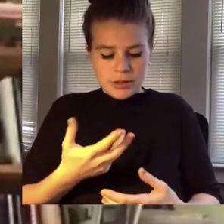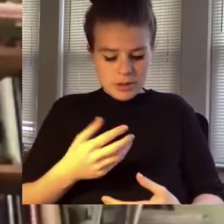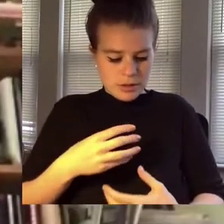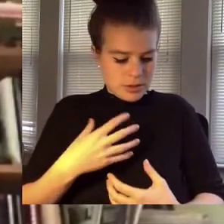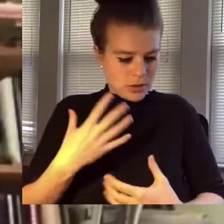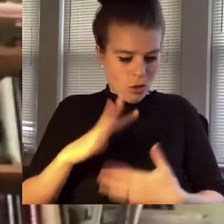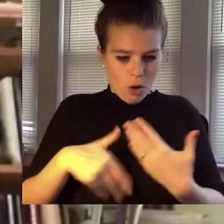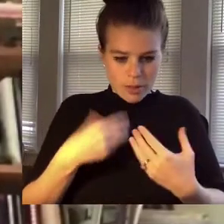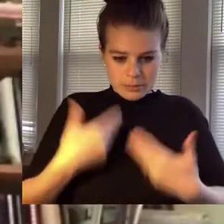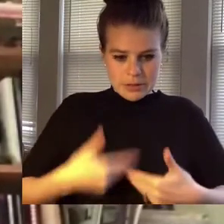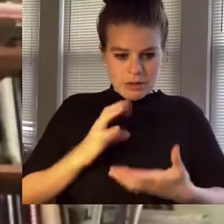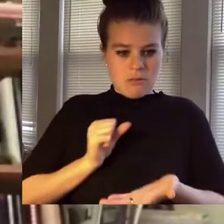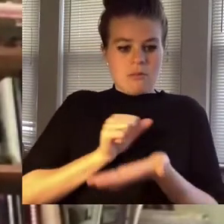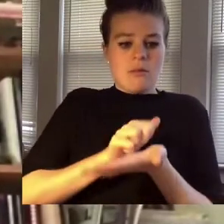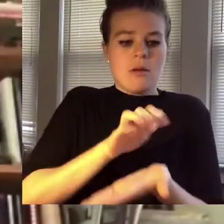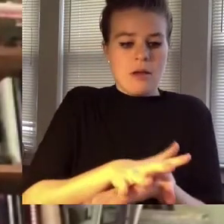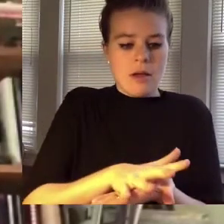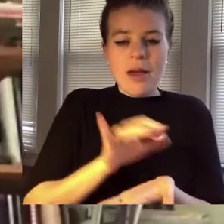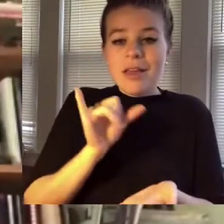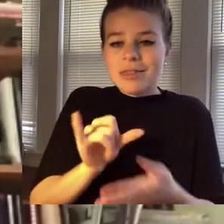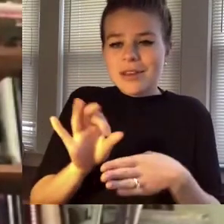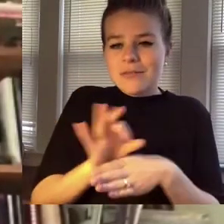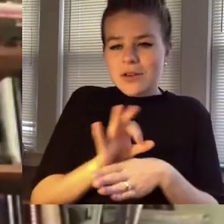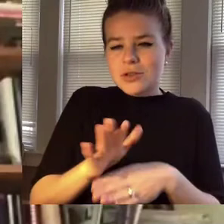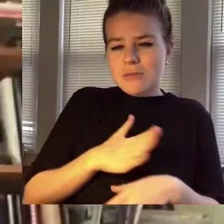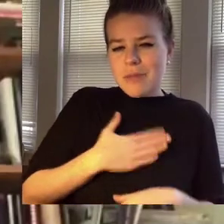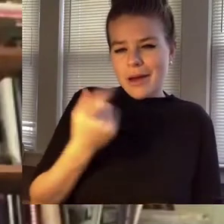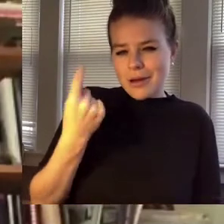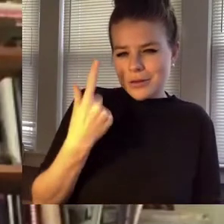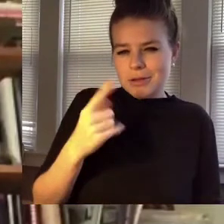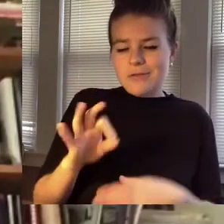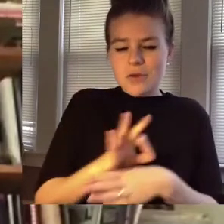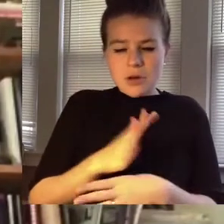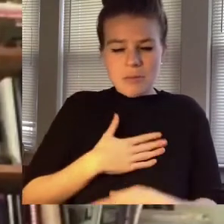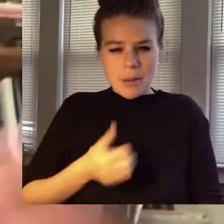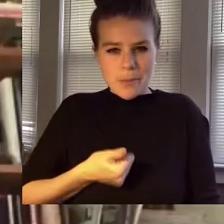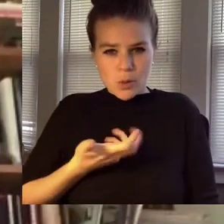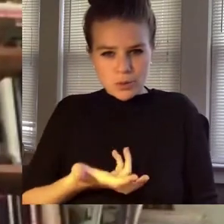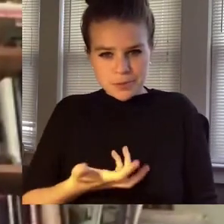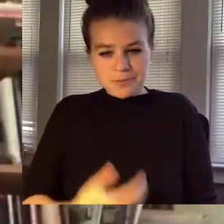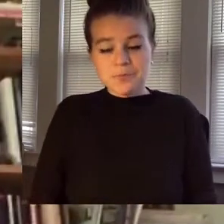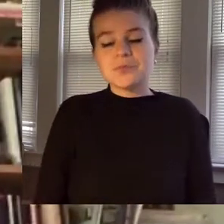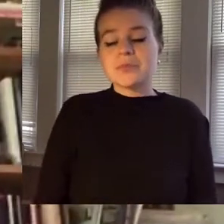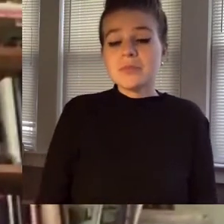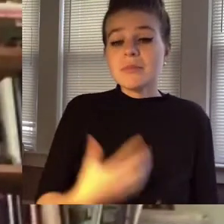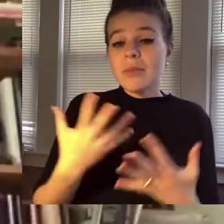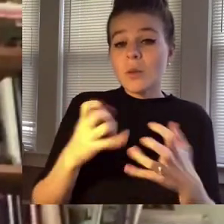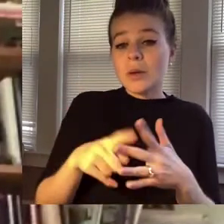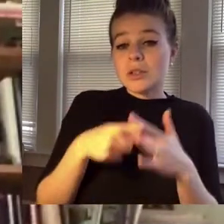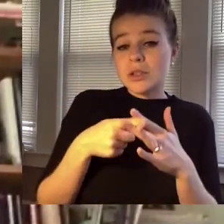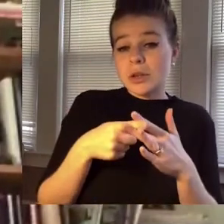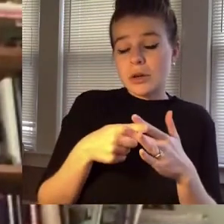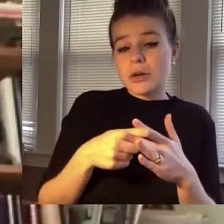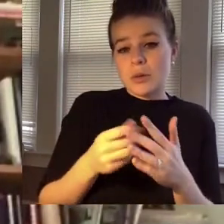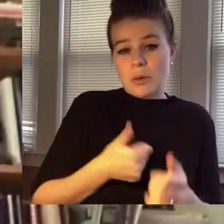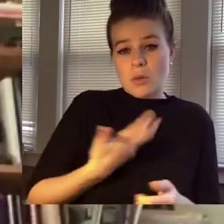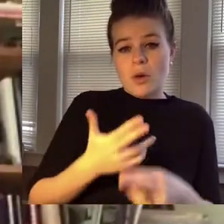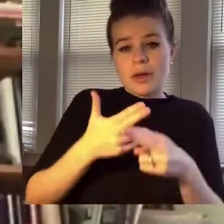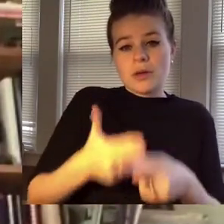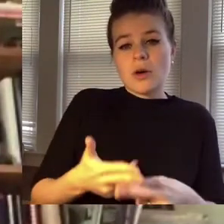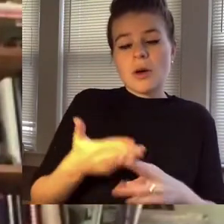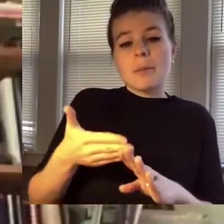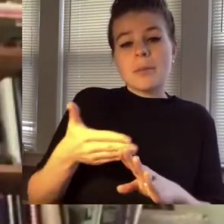the function of my understanding. So I want to start with a poem that It's called Before the Riot. It's a